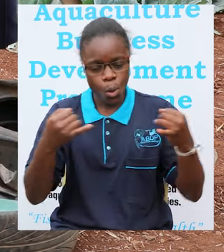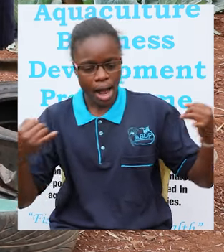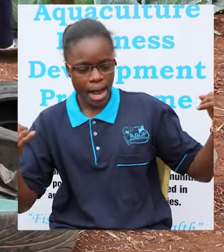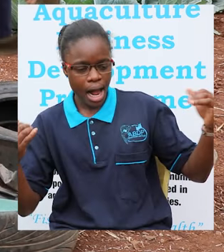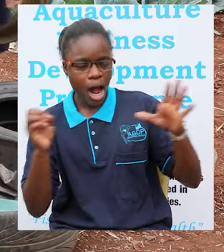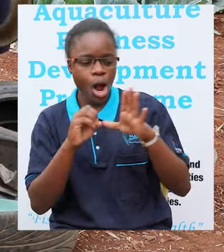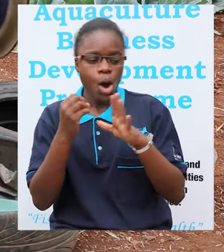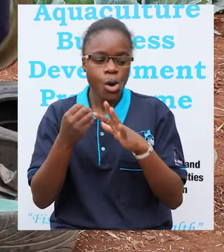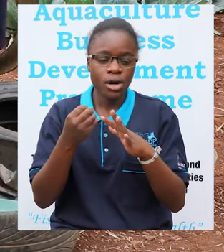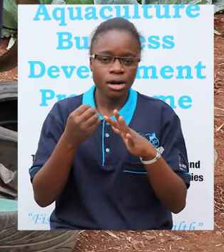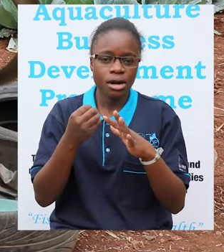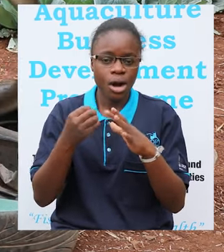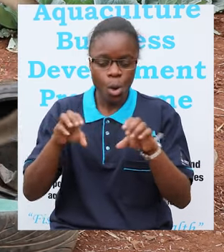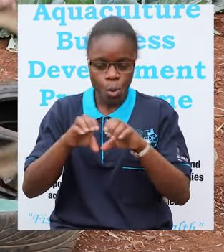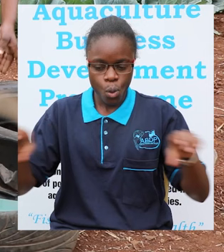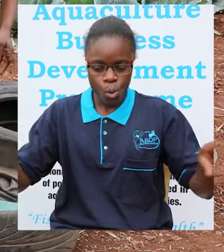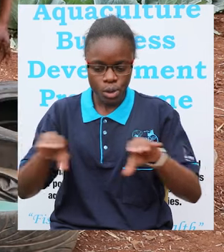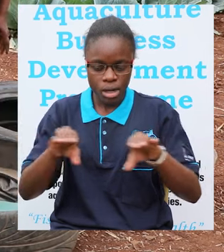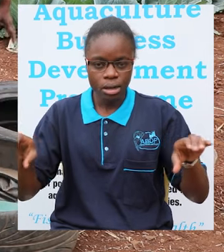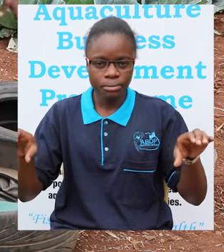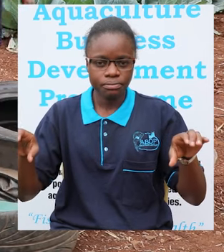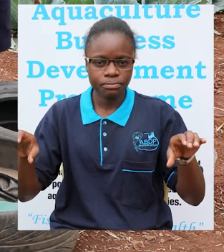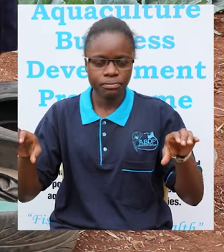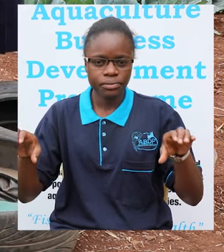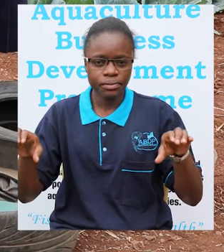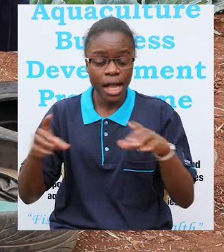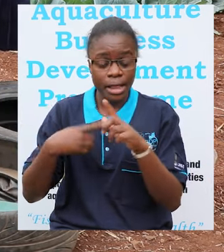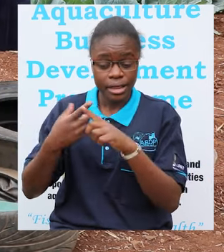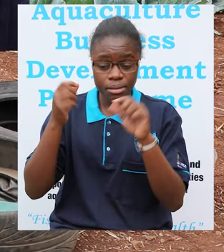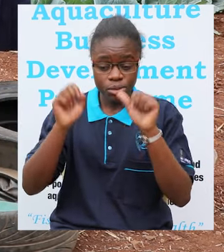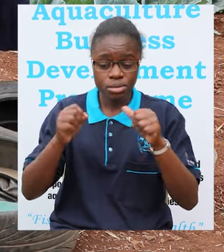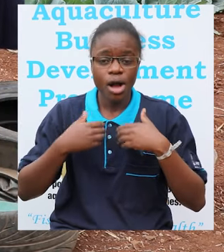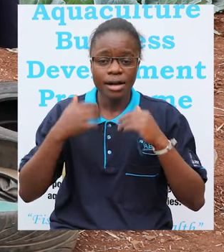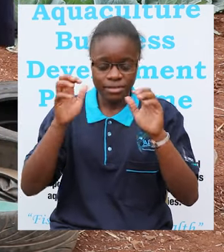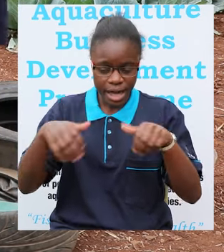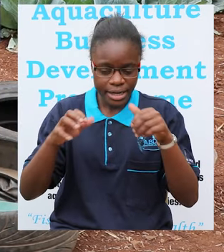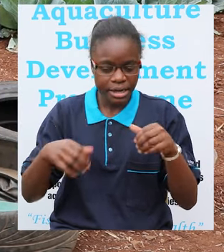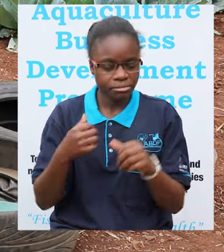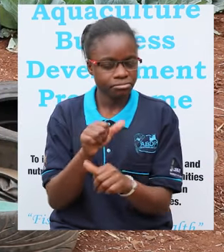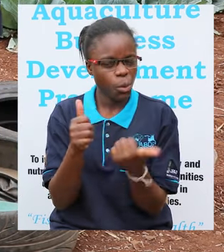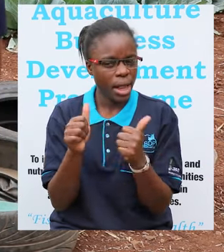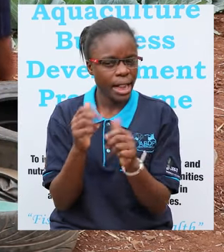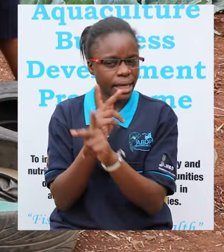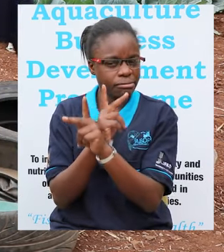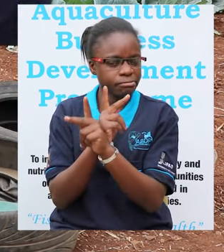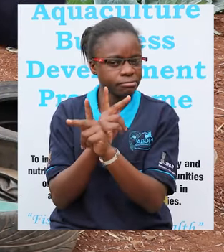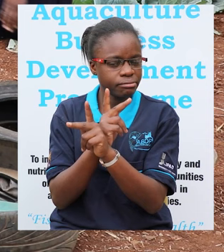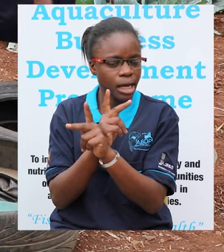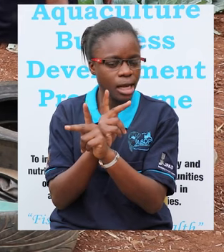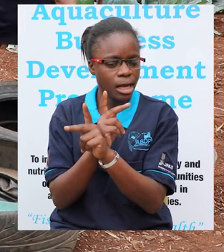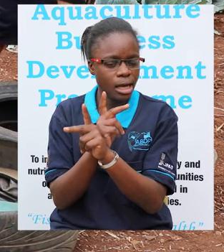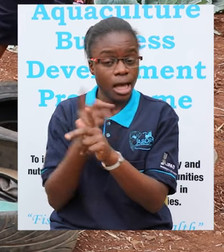mesh, and then put this top there so that your garden is firmly secured. After